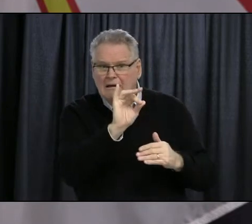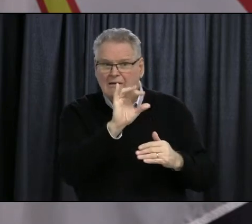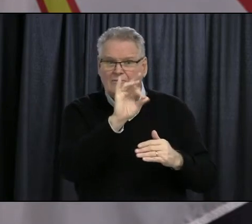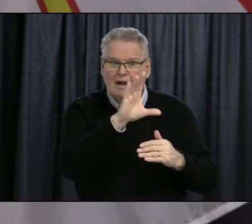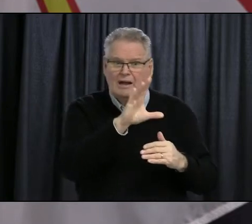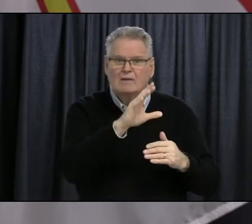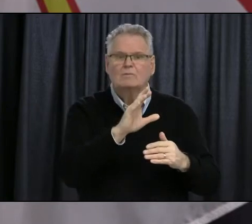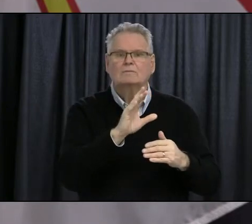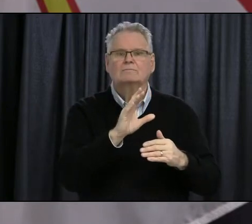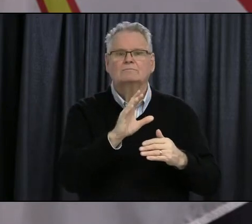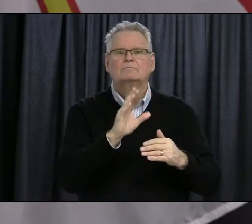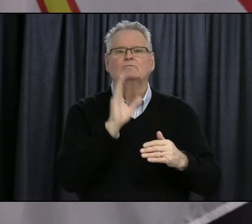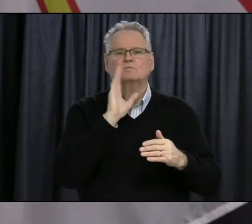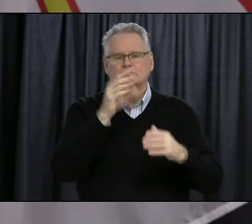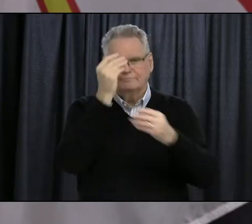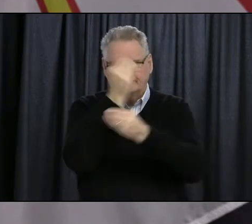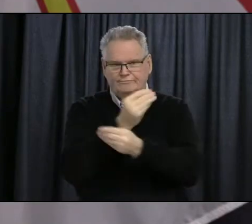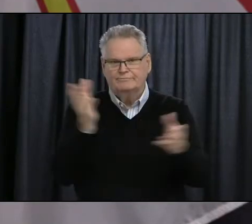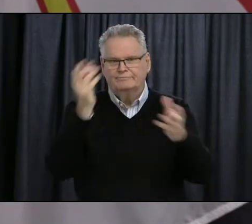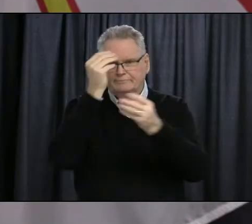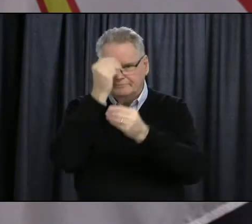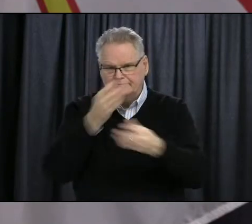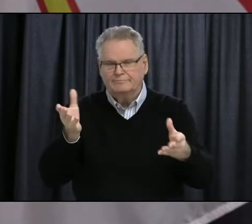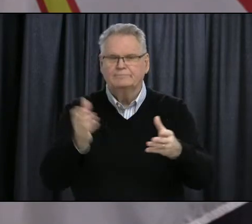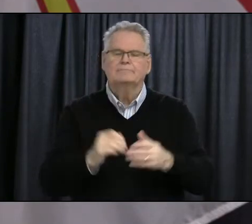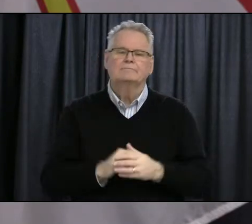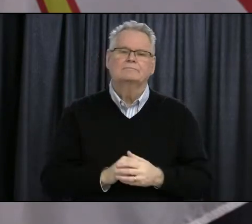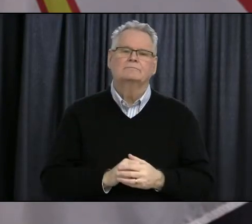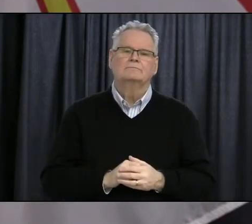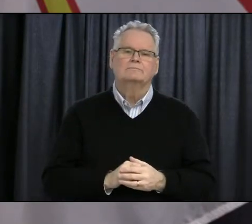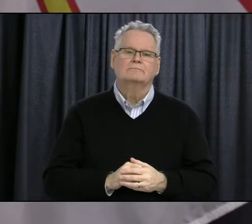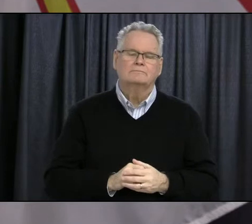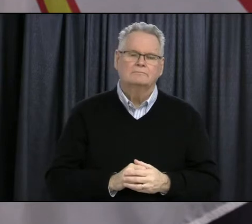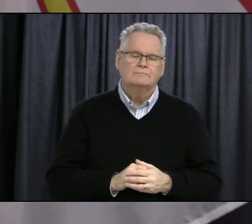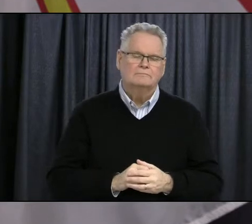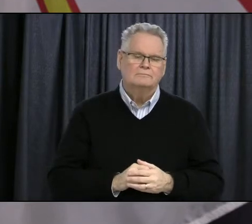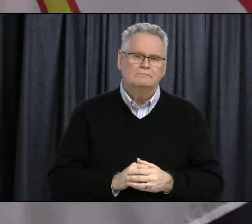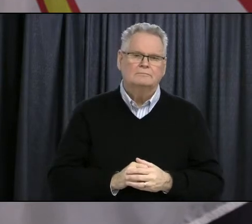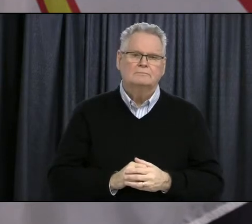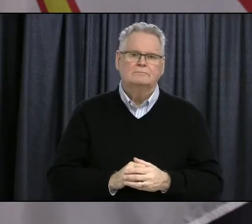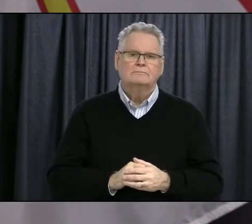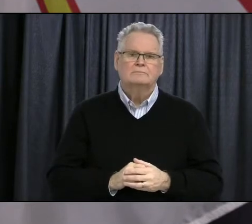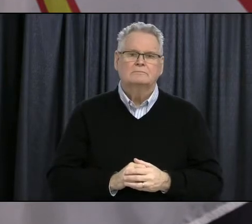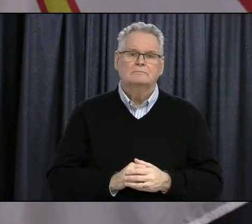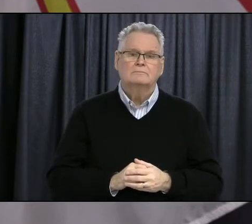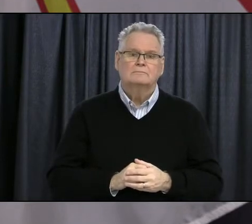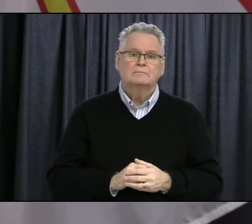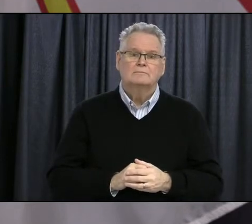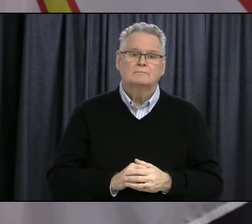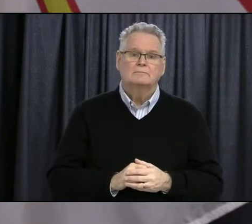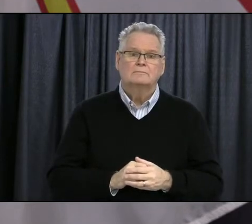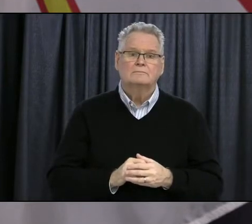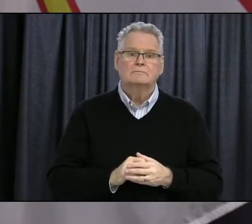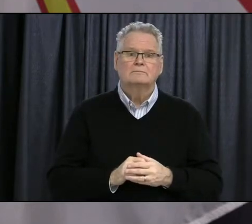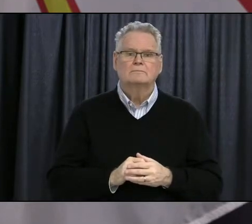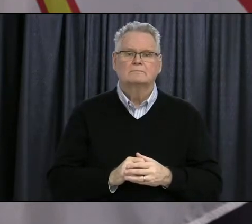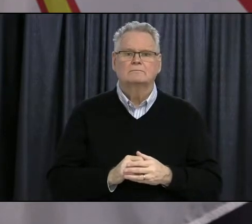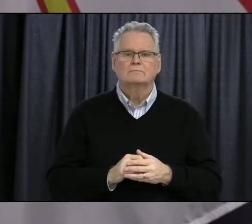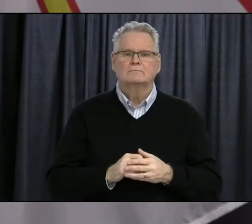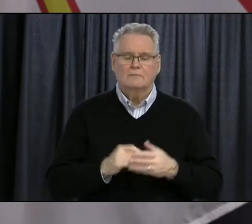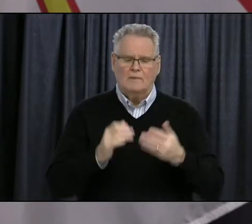that, and we will be providing that information about how people will be able to book their